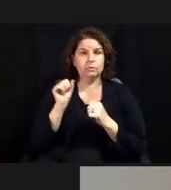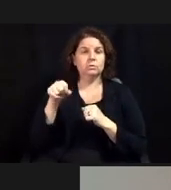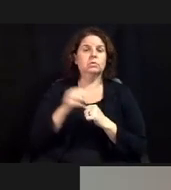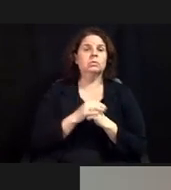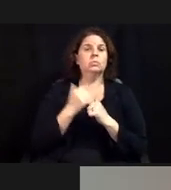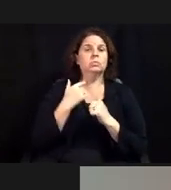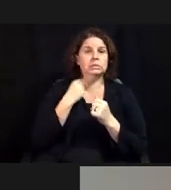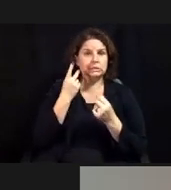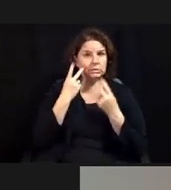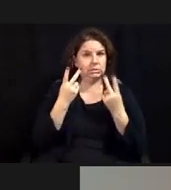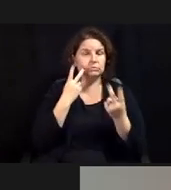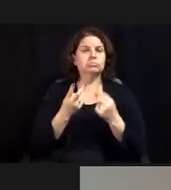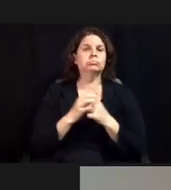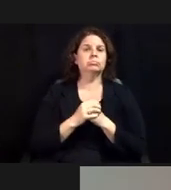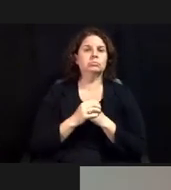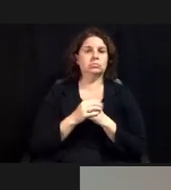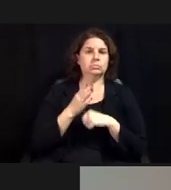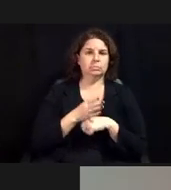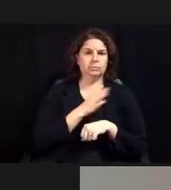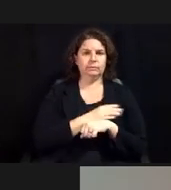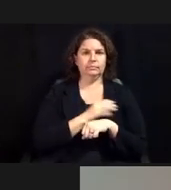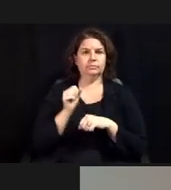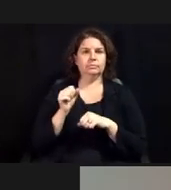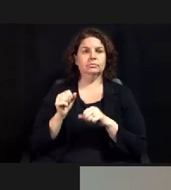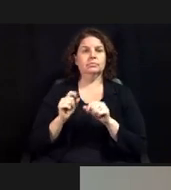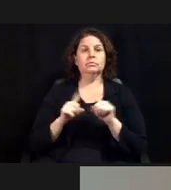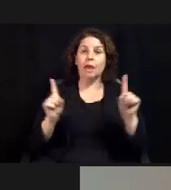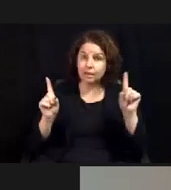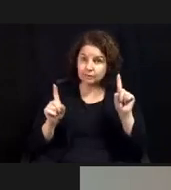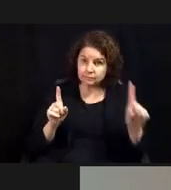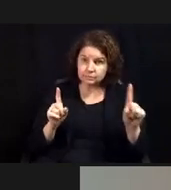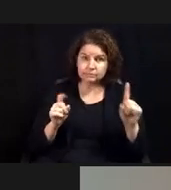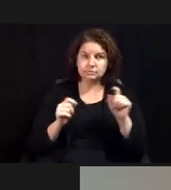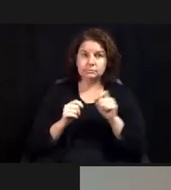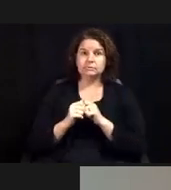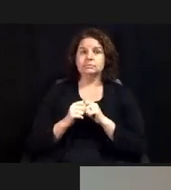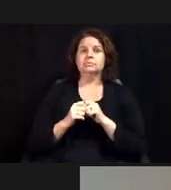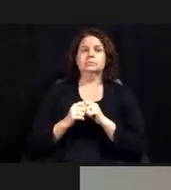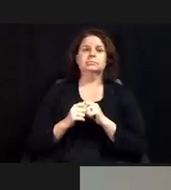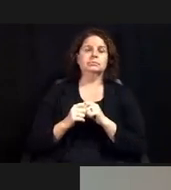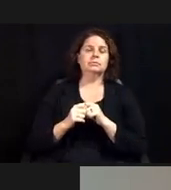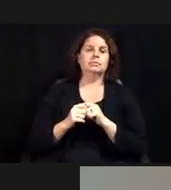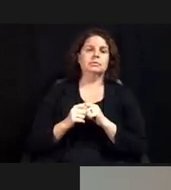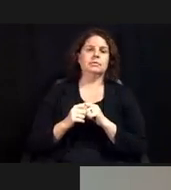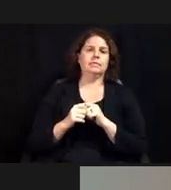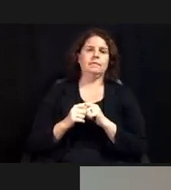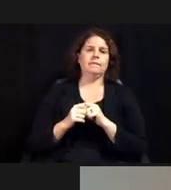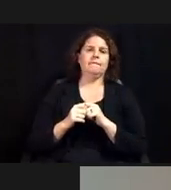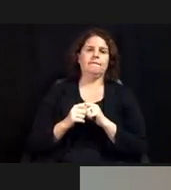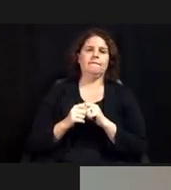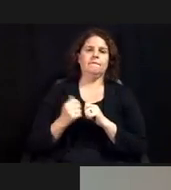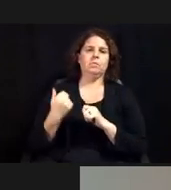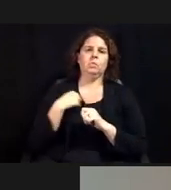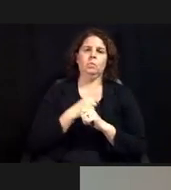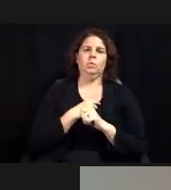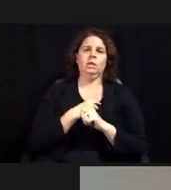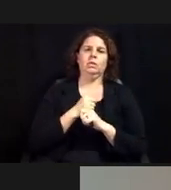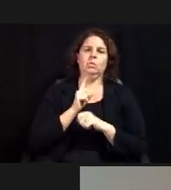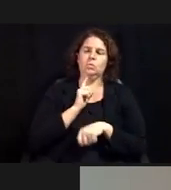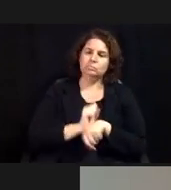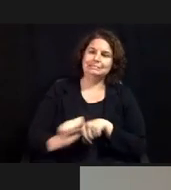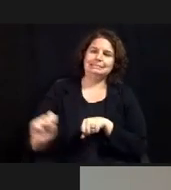But we are really close to work really close with our